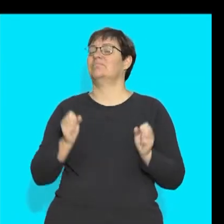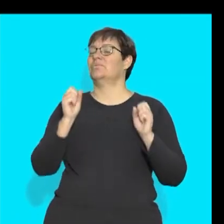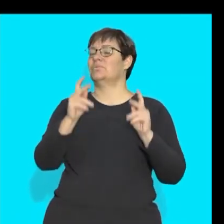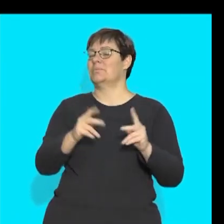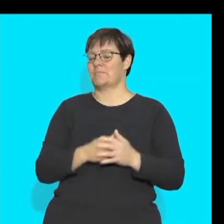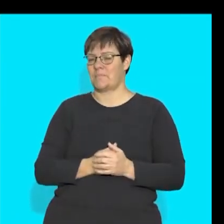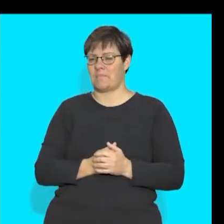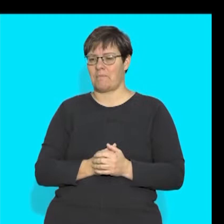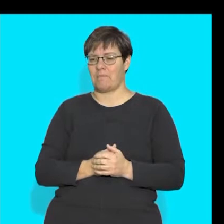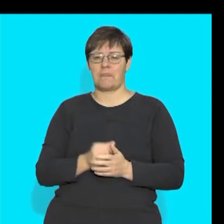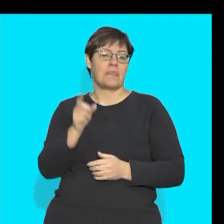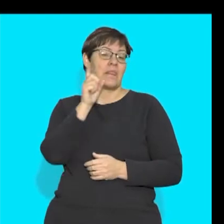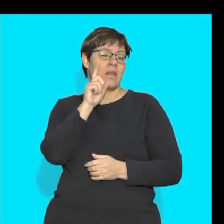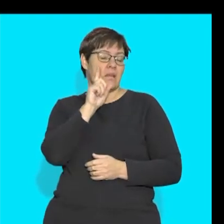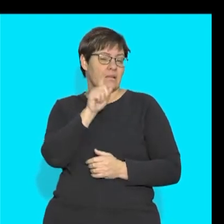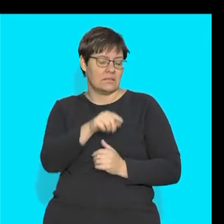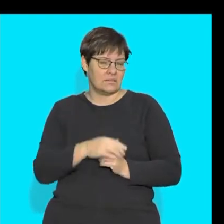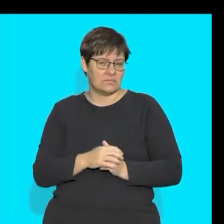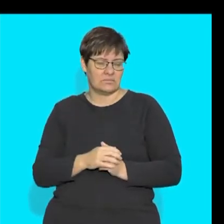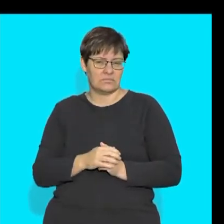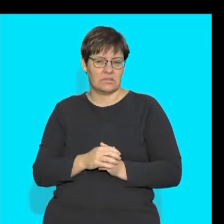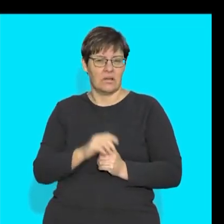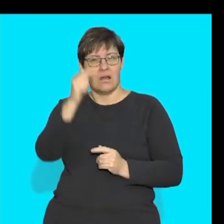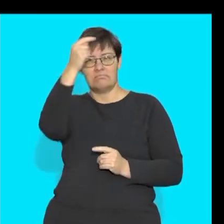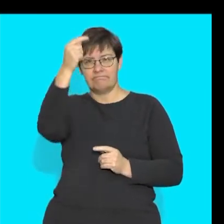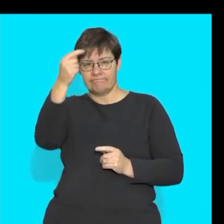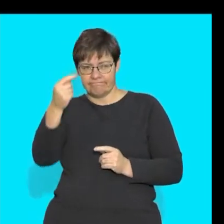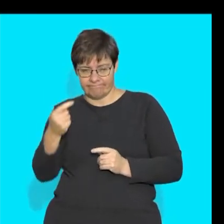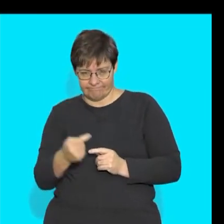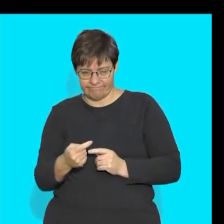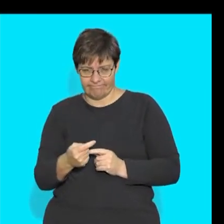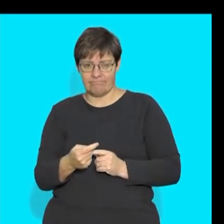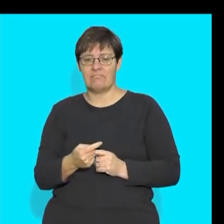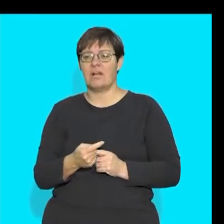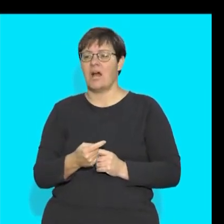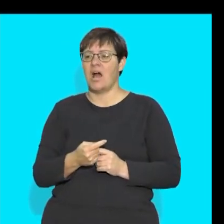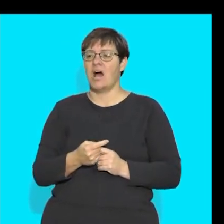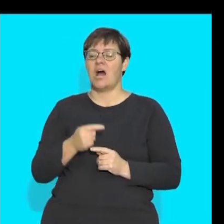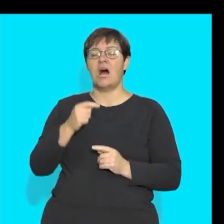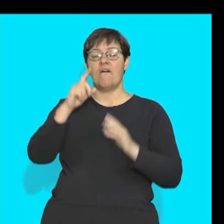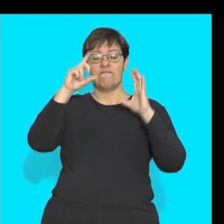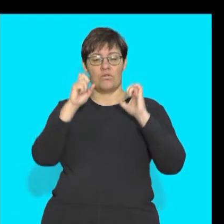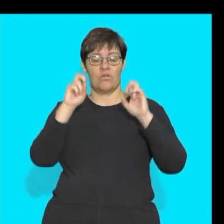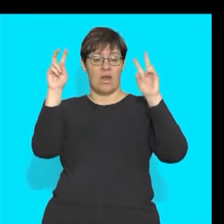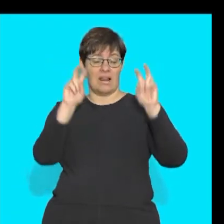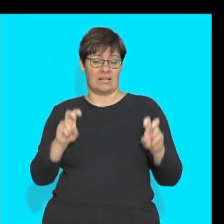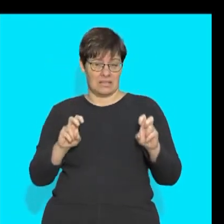So, let's see how all of this becomes the photoelectric equation.